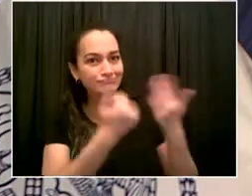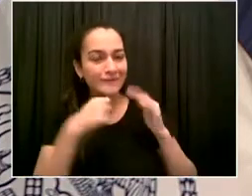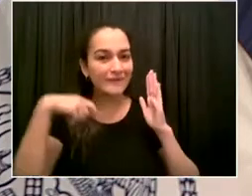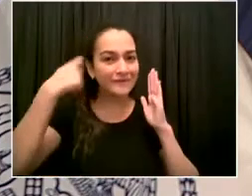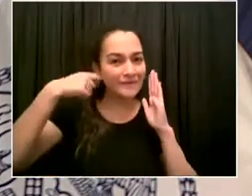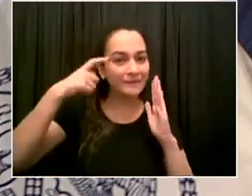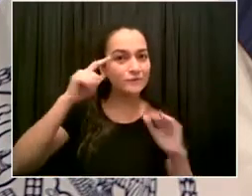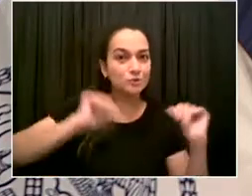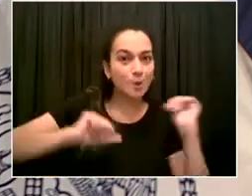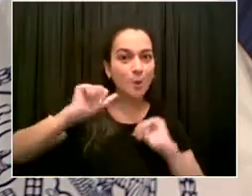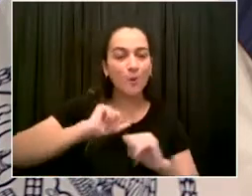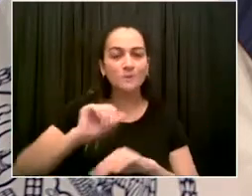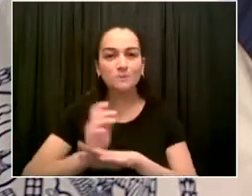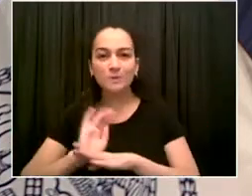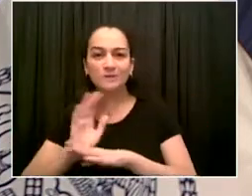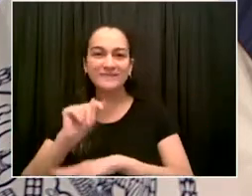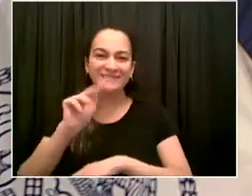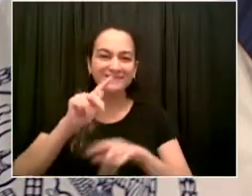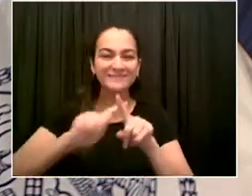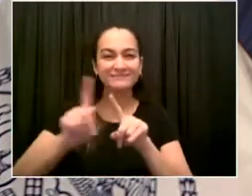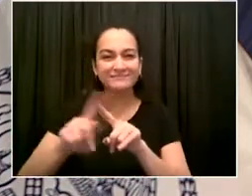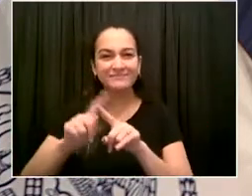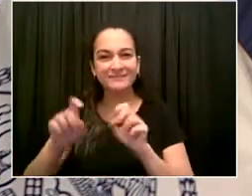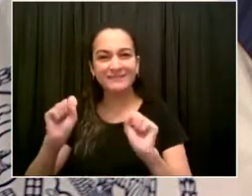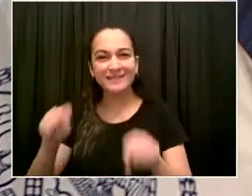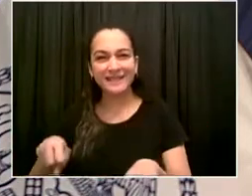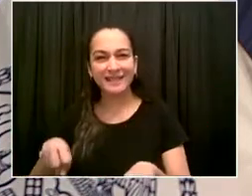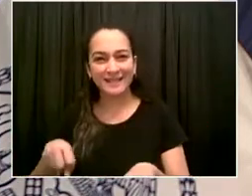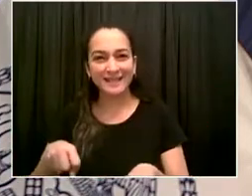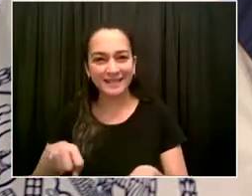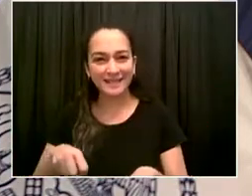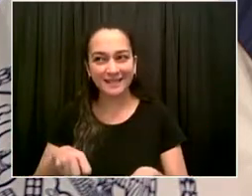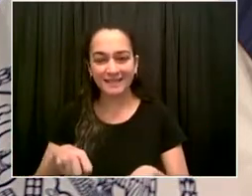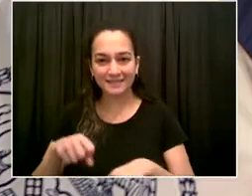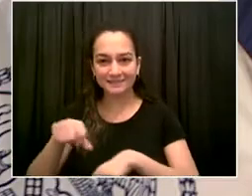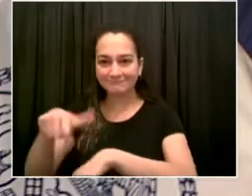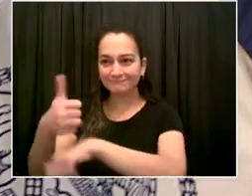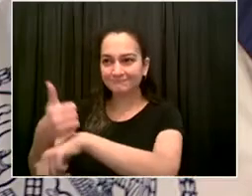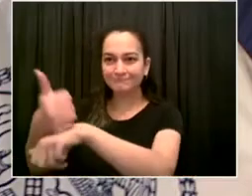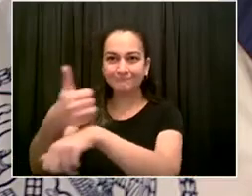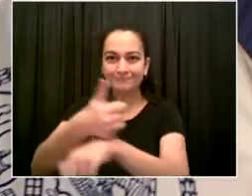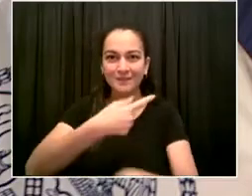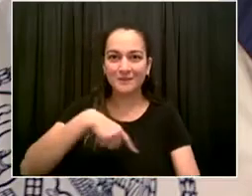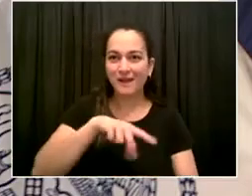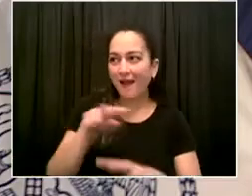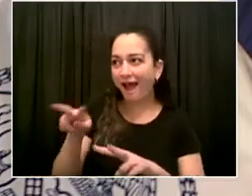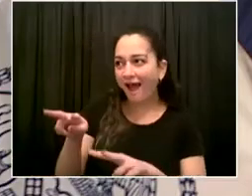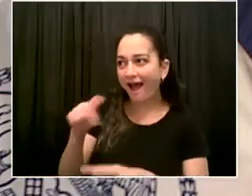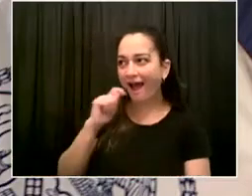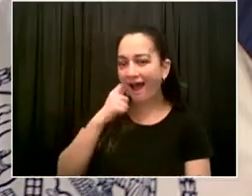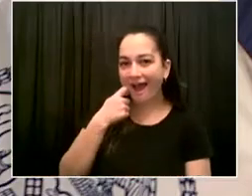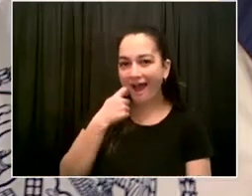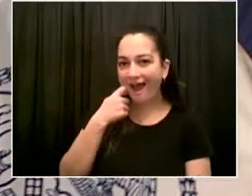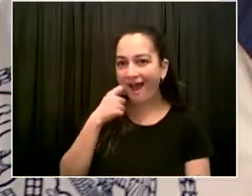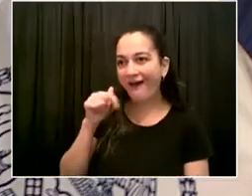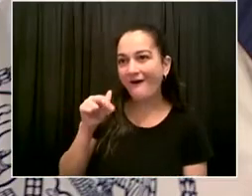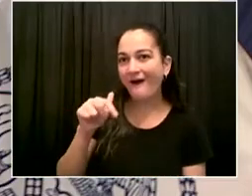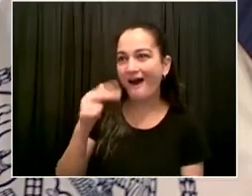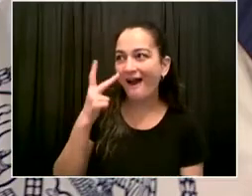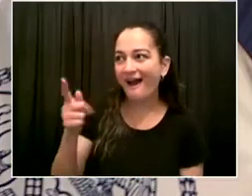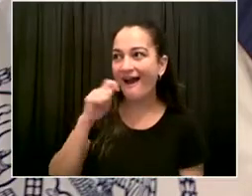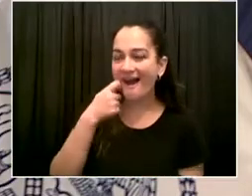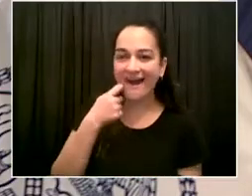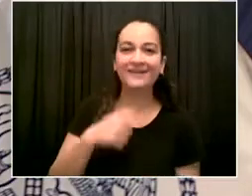a few months ago back in April and saw the total determination of the cast and crew to bring back this show, which is now going into